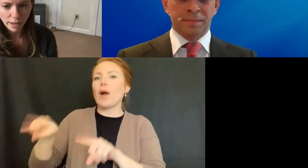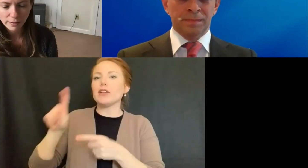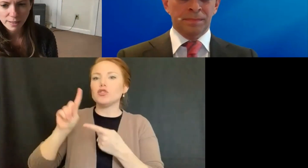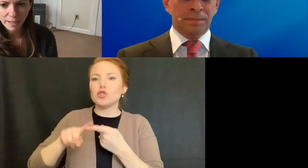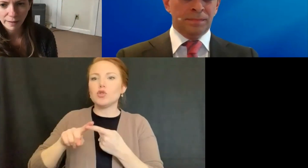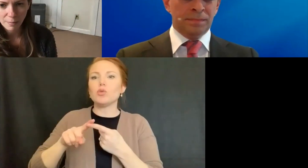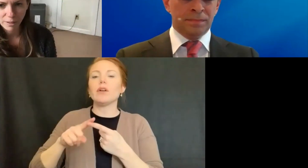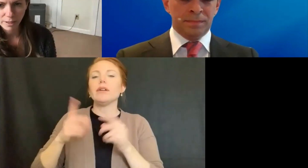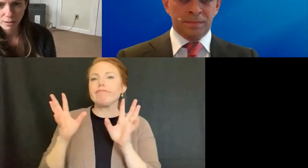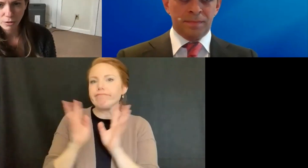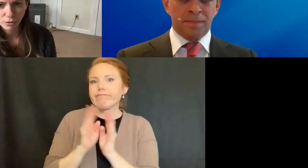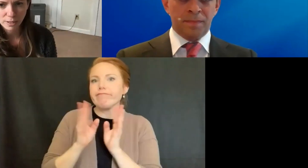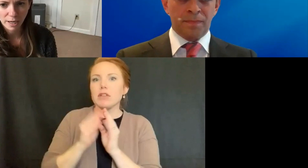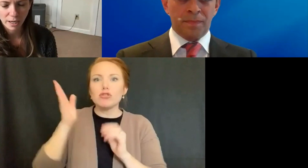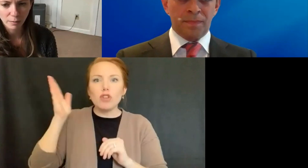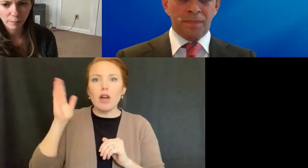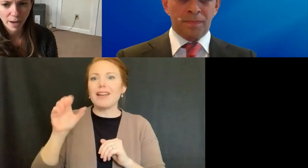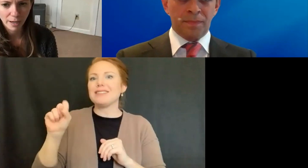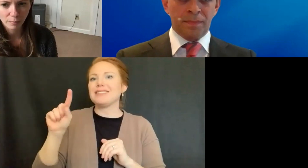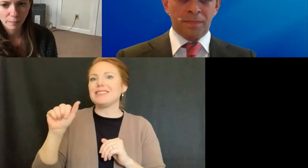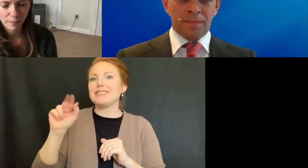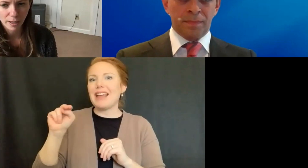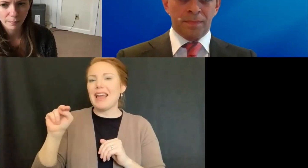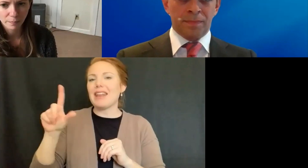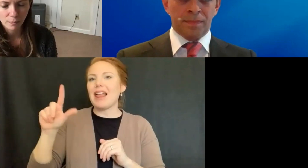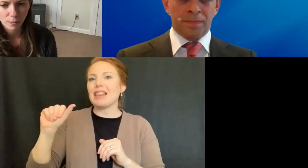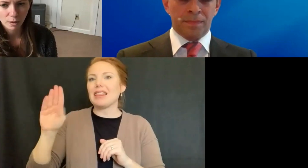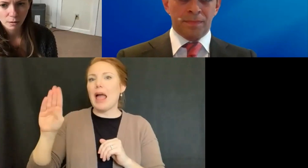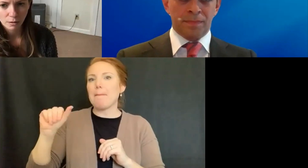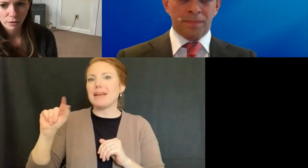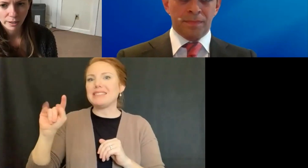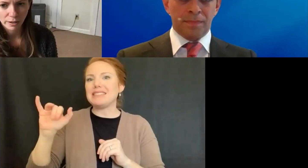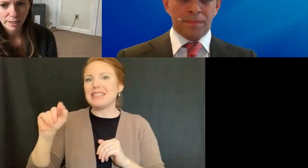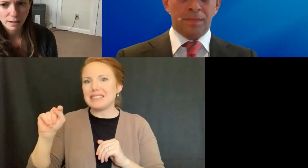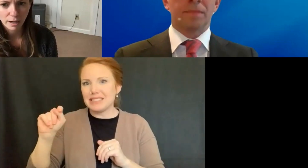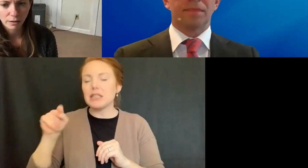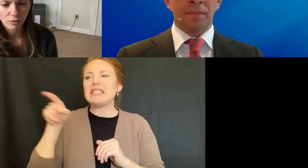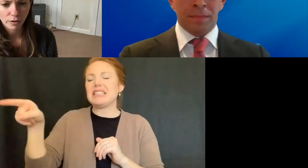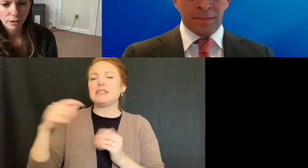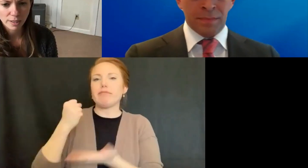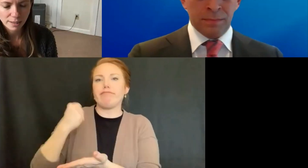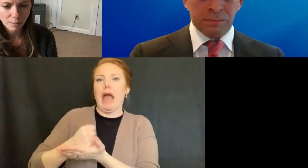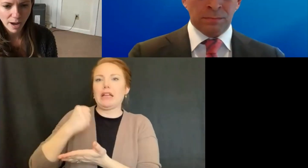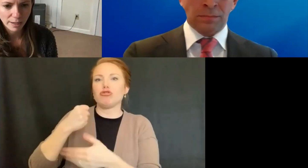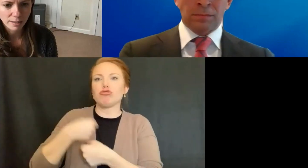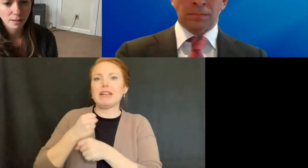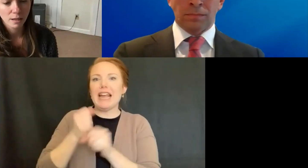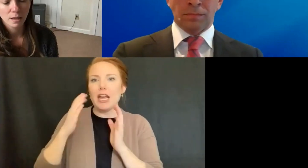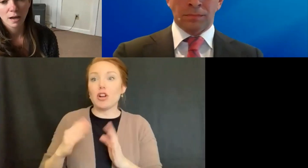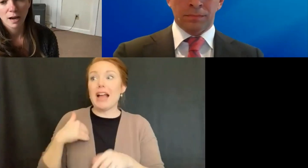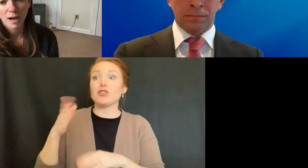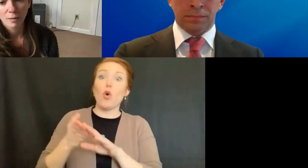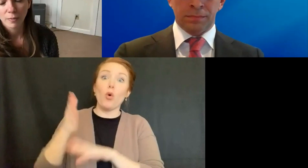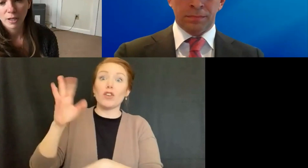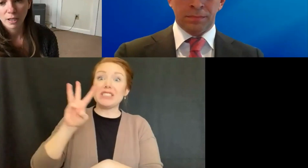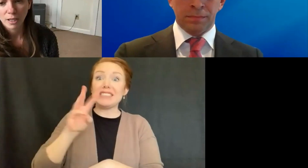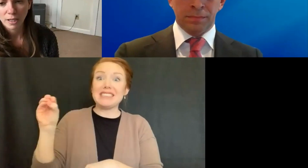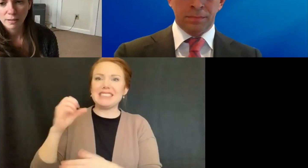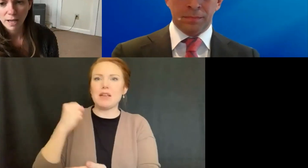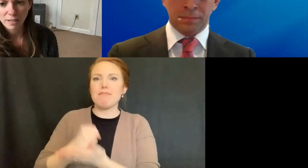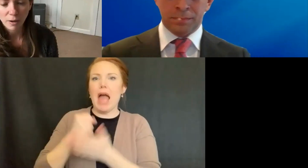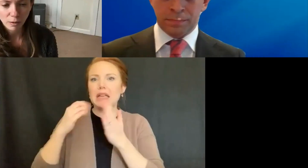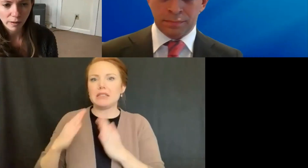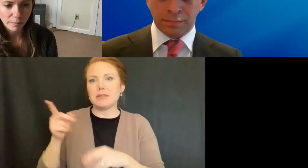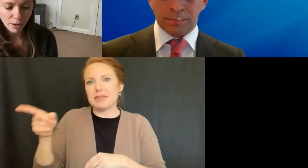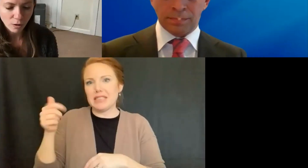talk, and Stan Lapidus, who is a patent creator, he's got over 60 patents.